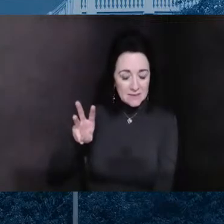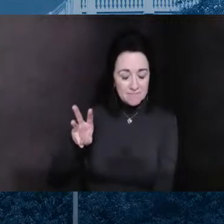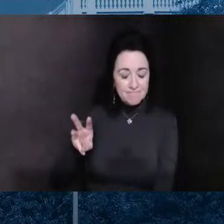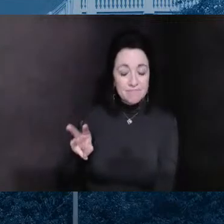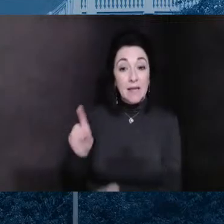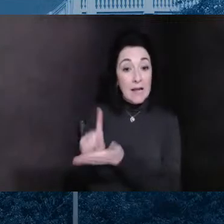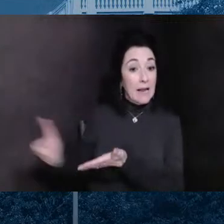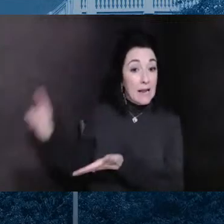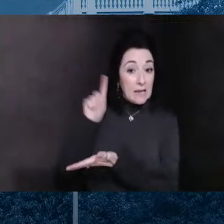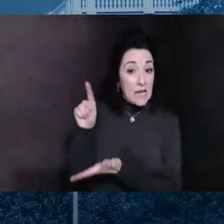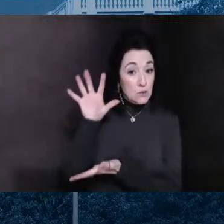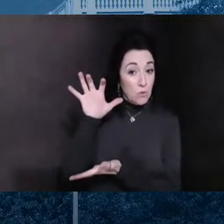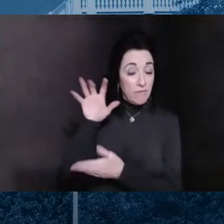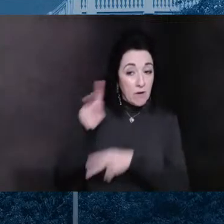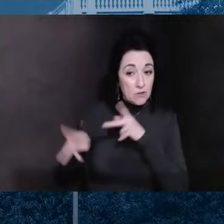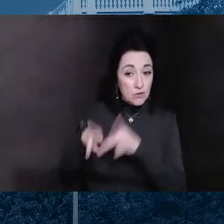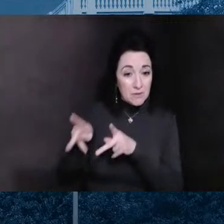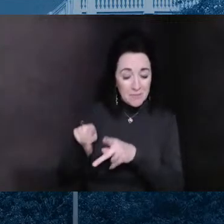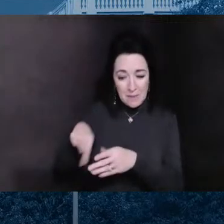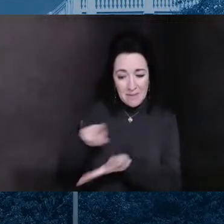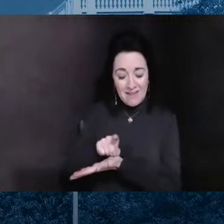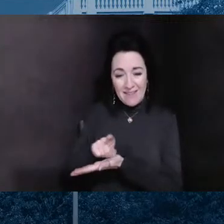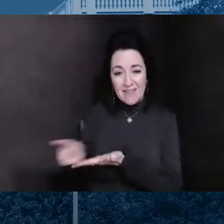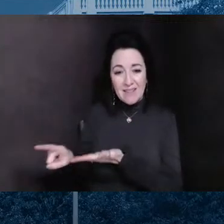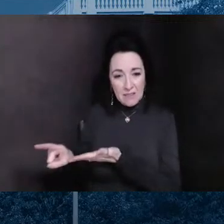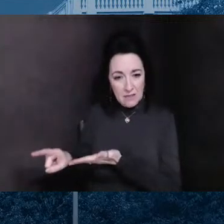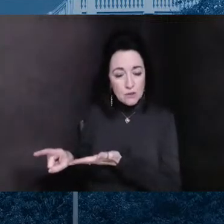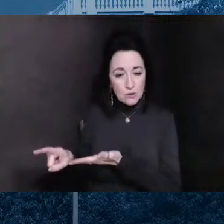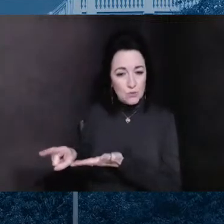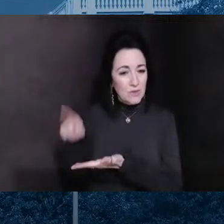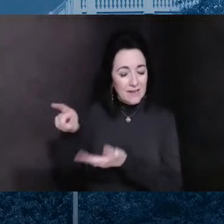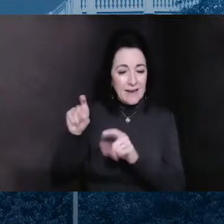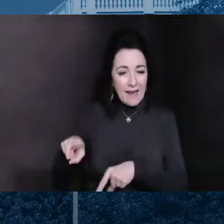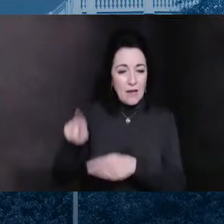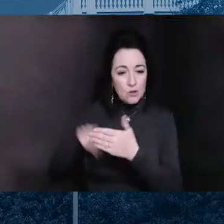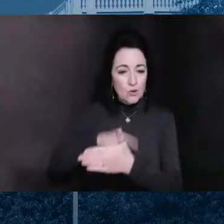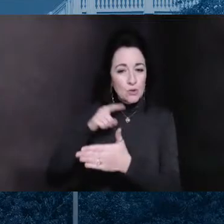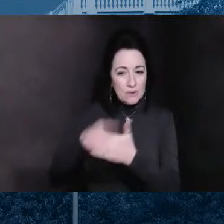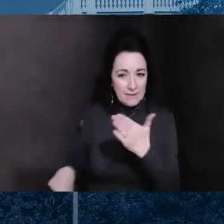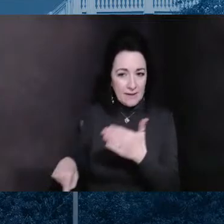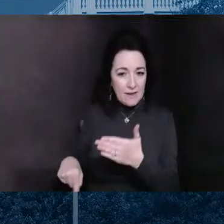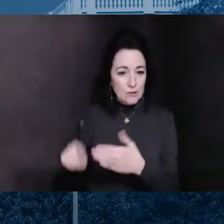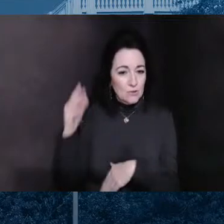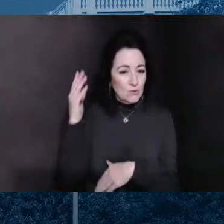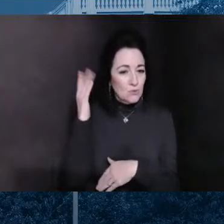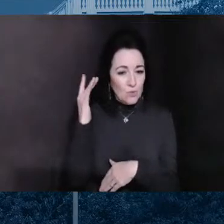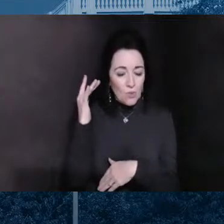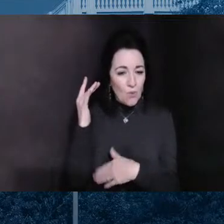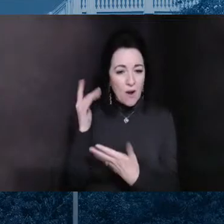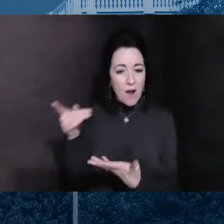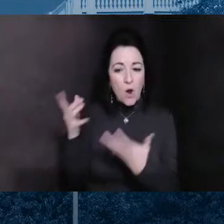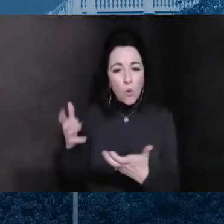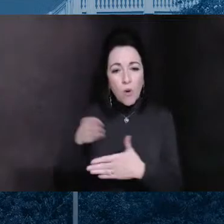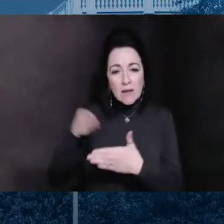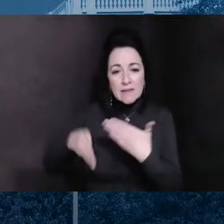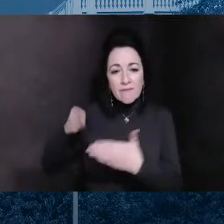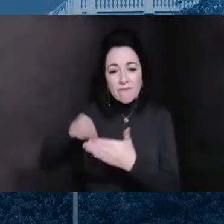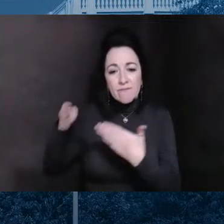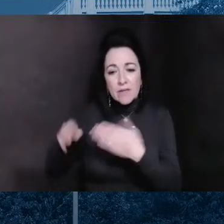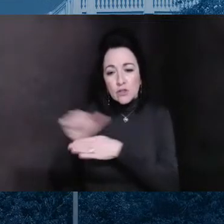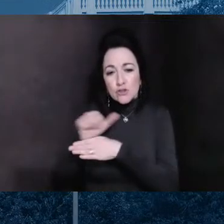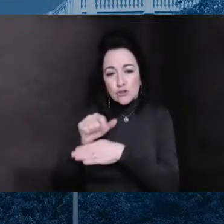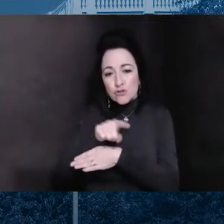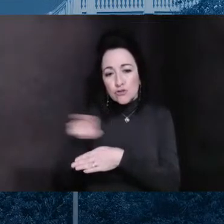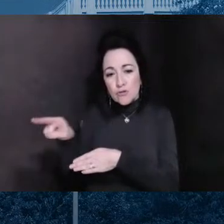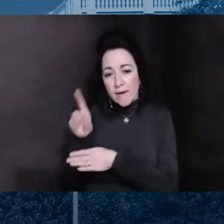of their staff comes in from out of Delaware, or was coming in from out of Delaware this week to finalize some training with their Delaware staff they're